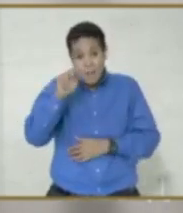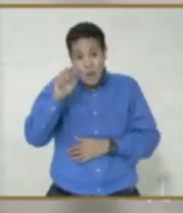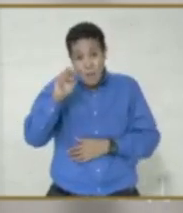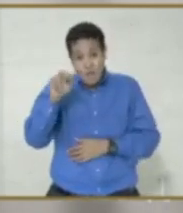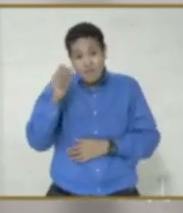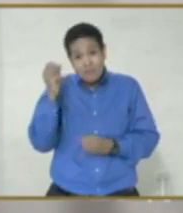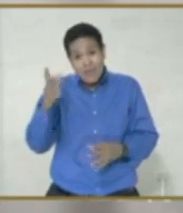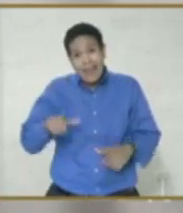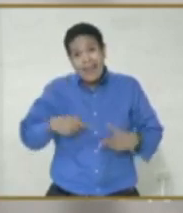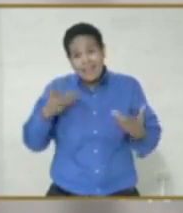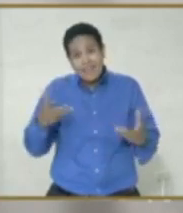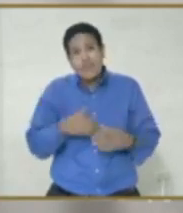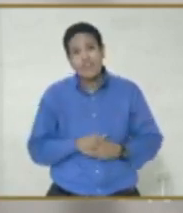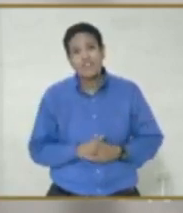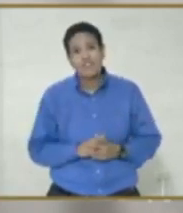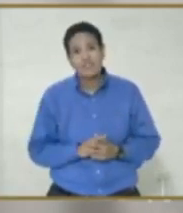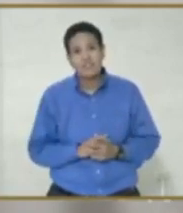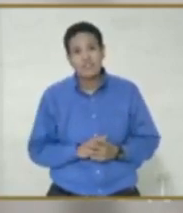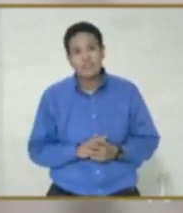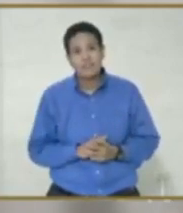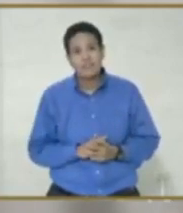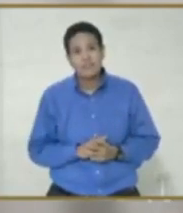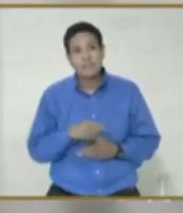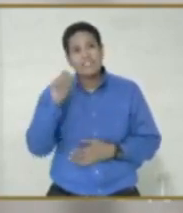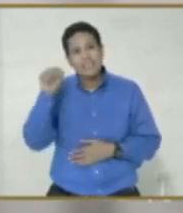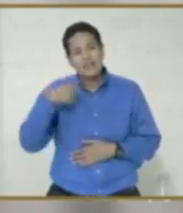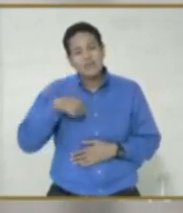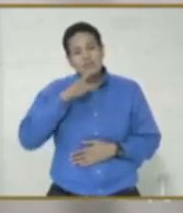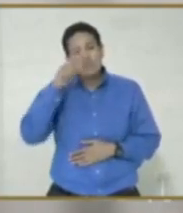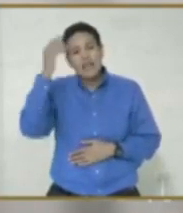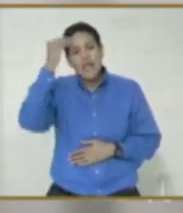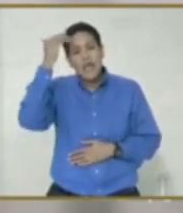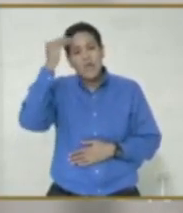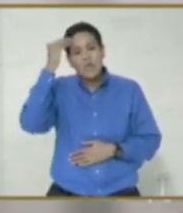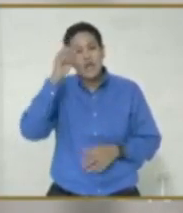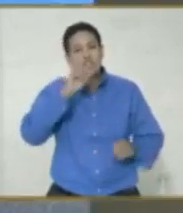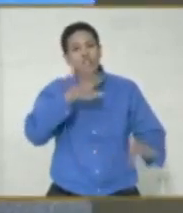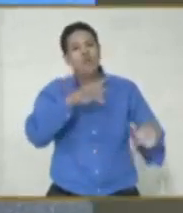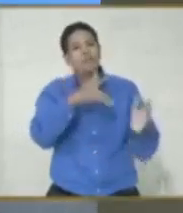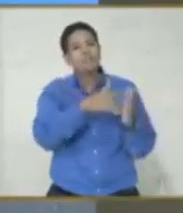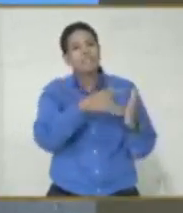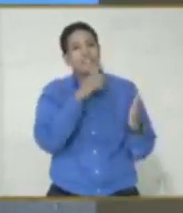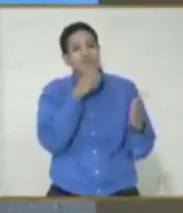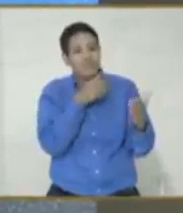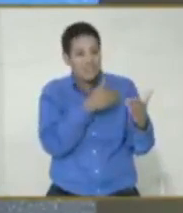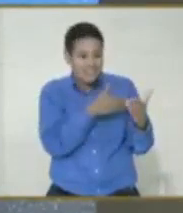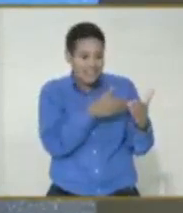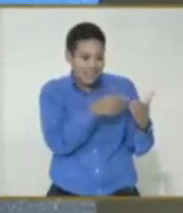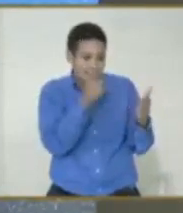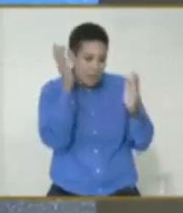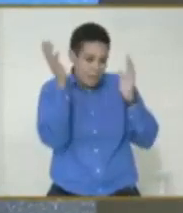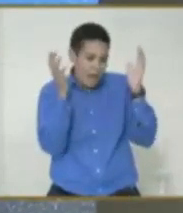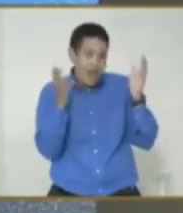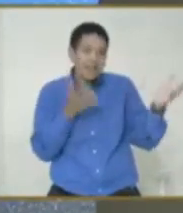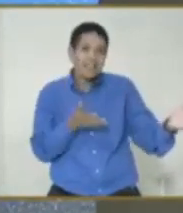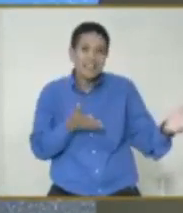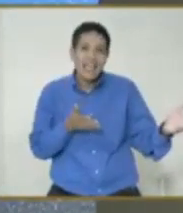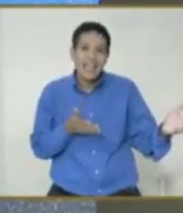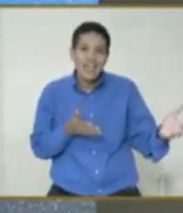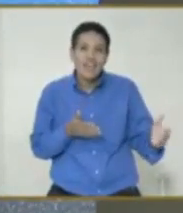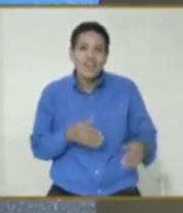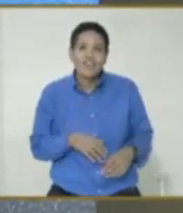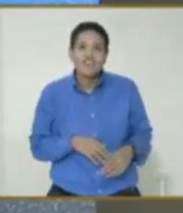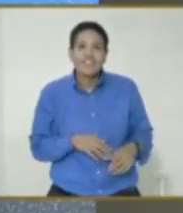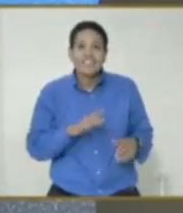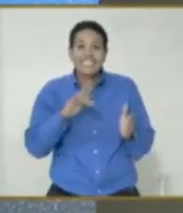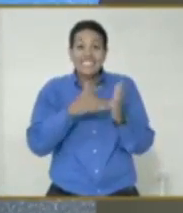Yes, we are aware, and the drop-in center in Port Maria is right beside the Port Maria market. What we have found is